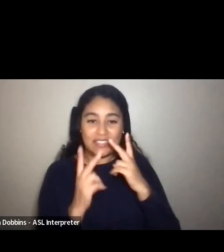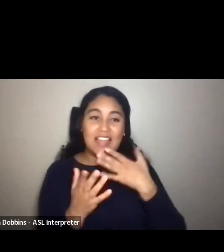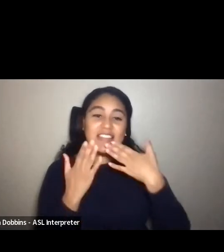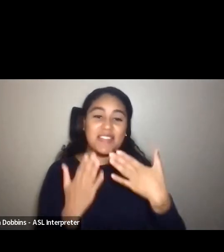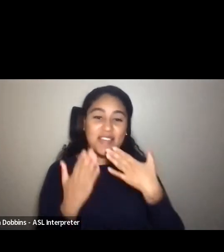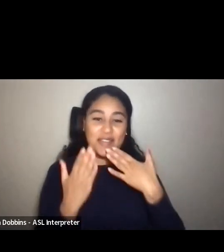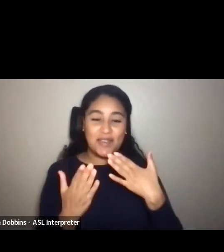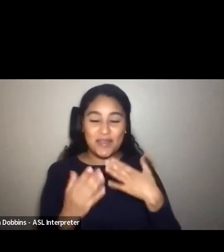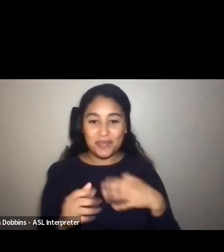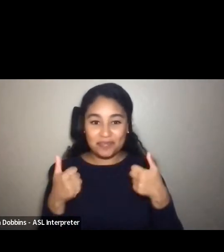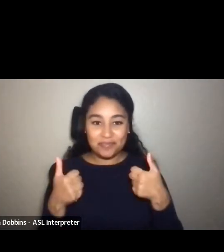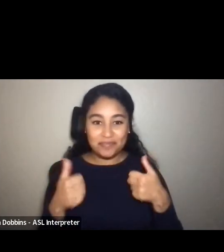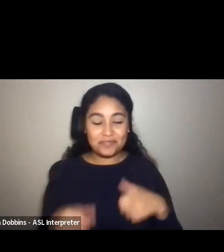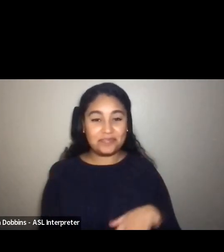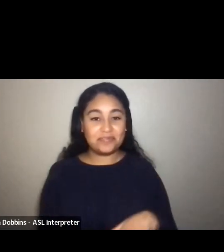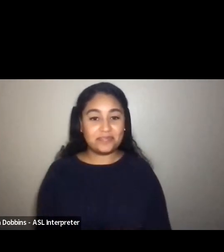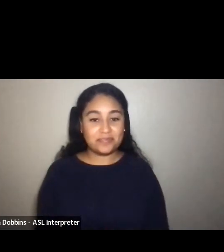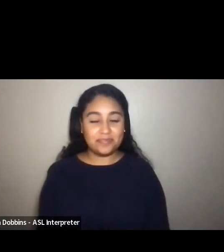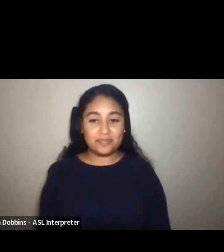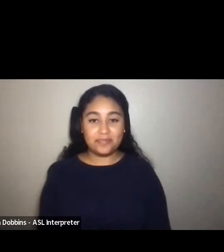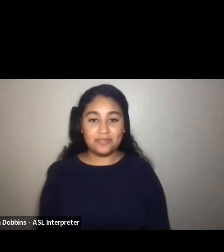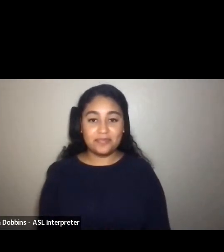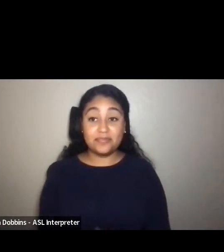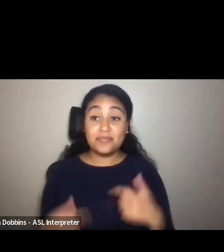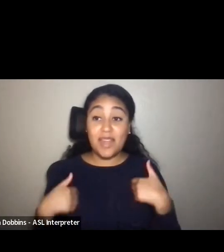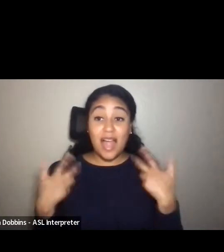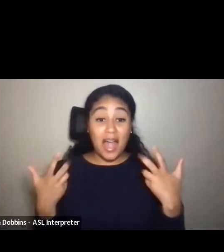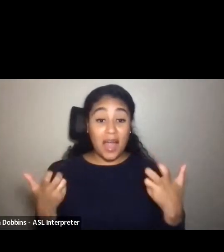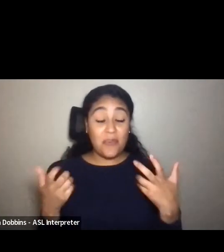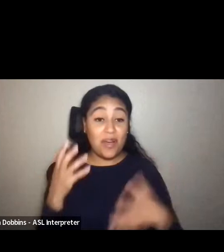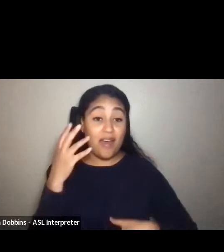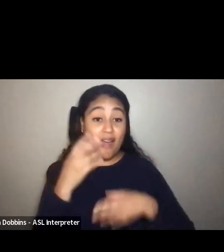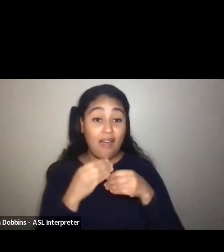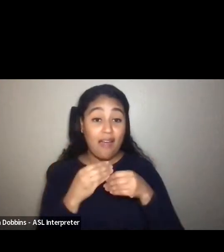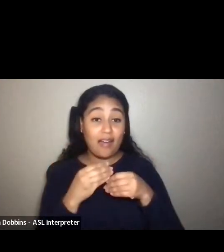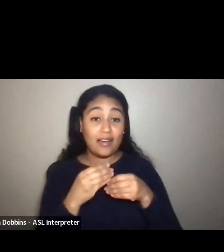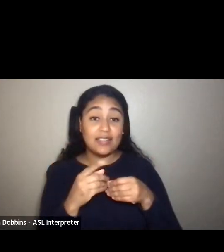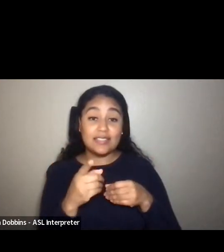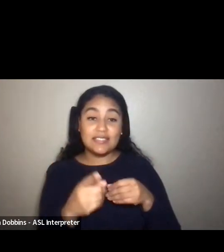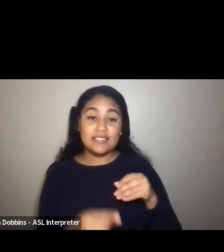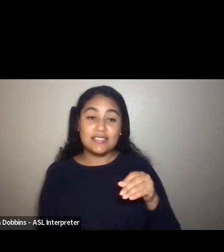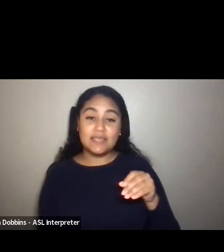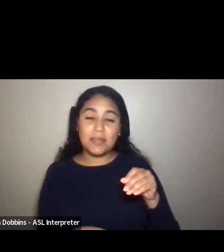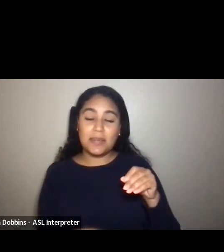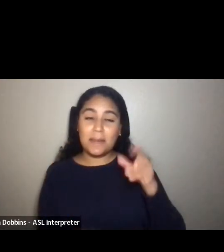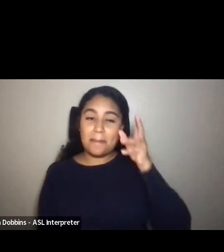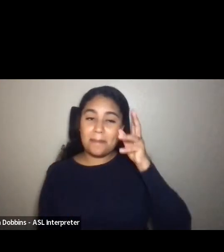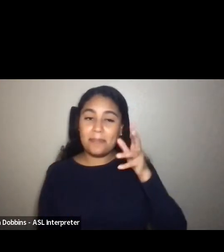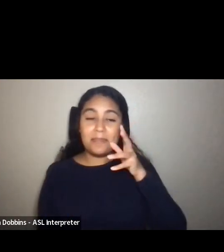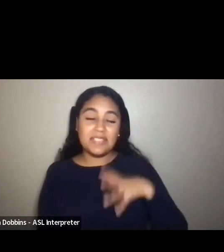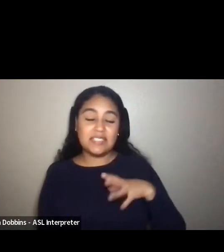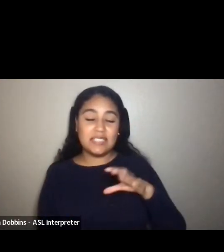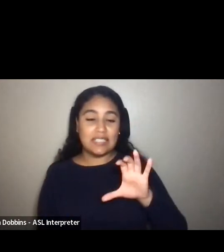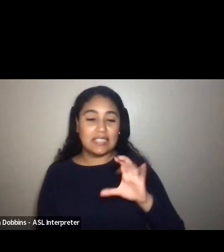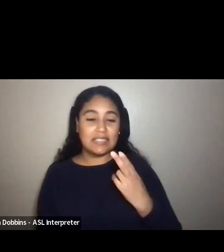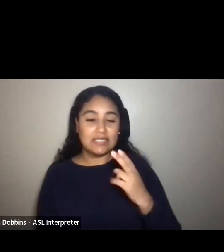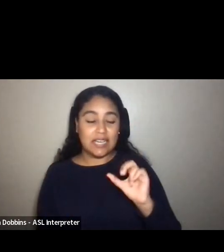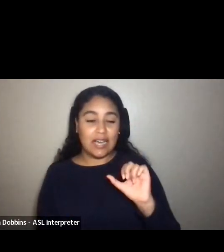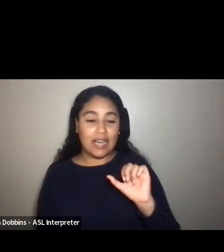you. Thank you so much. Thank you. I just want to say that Ms. Chalkley's work is excellent.